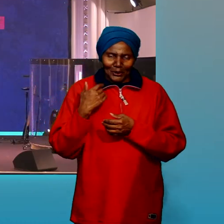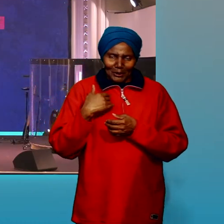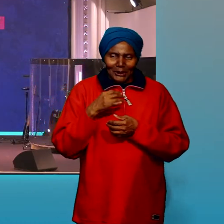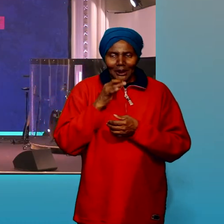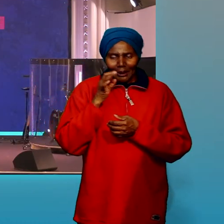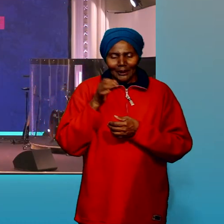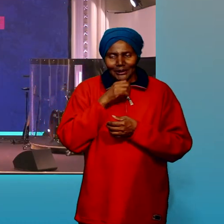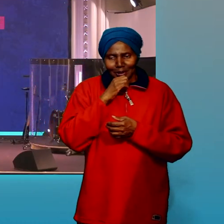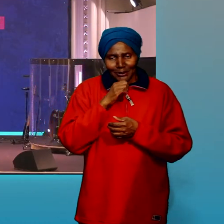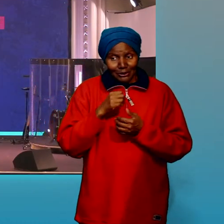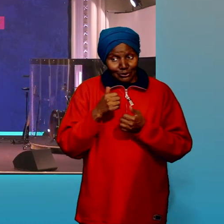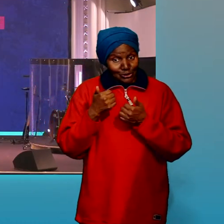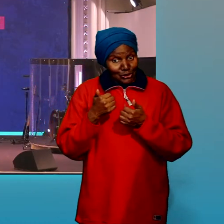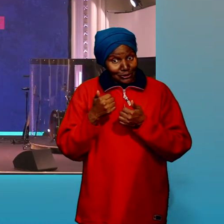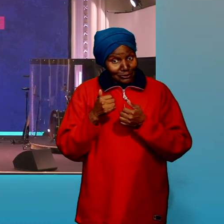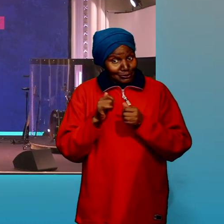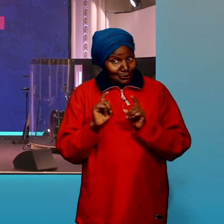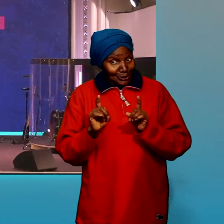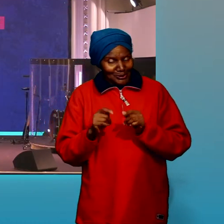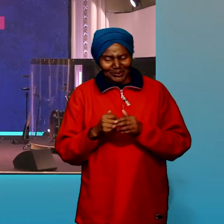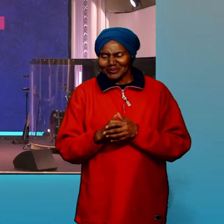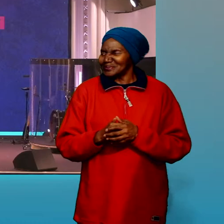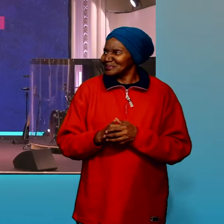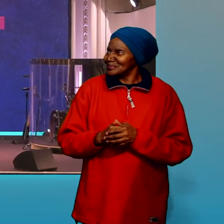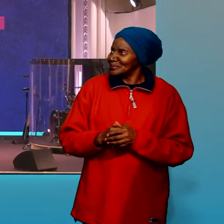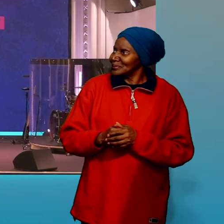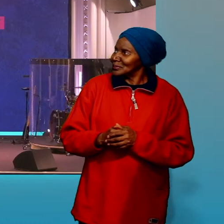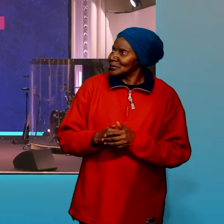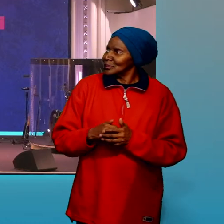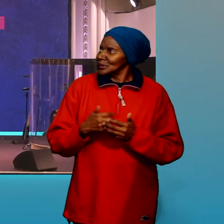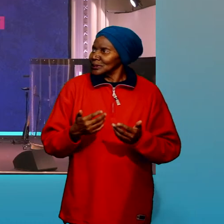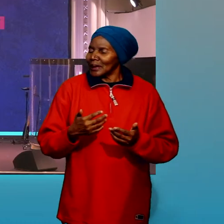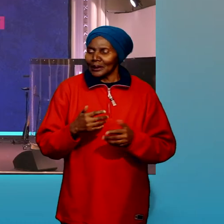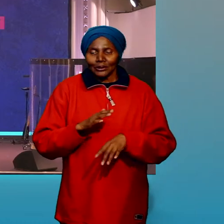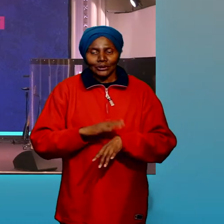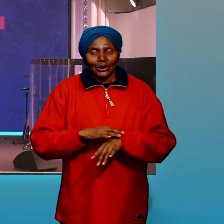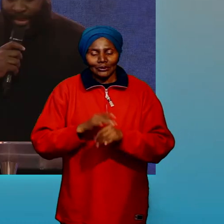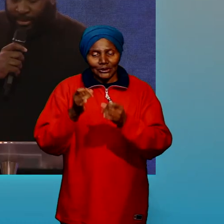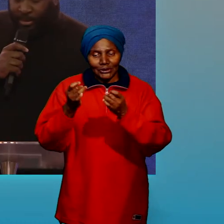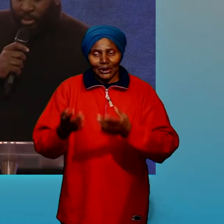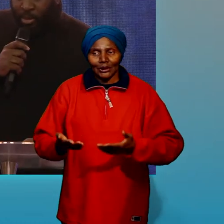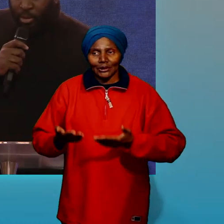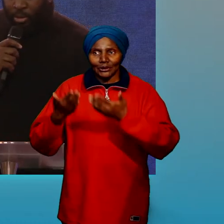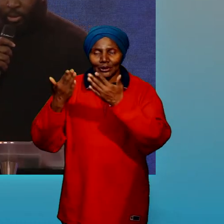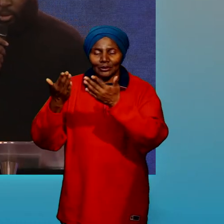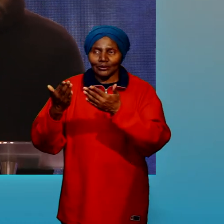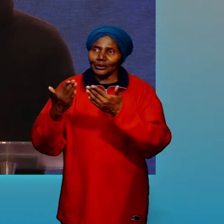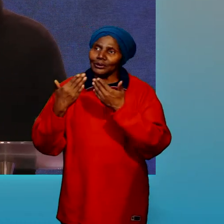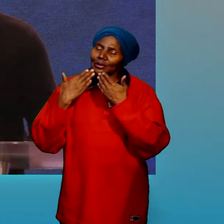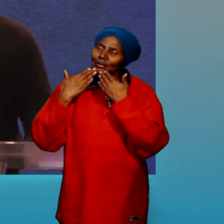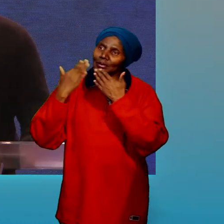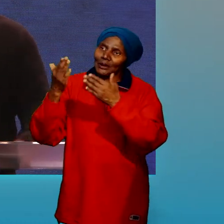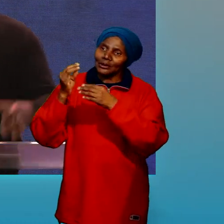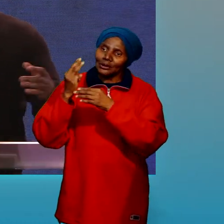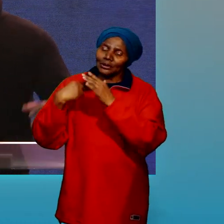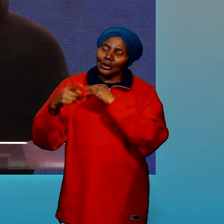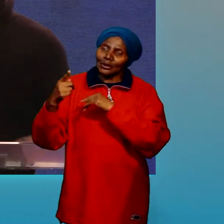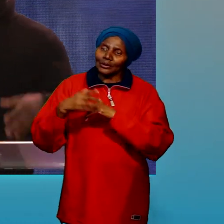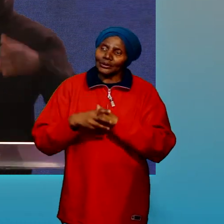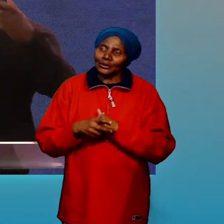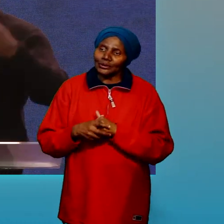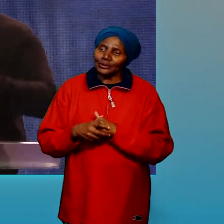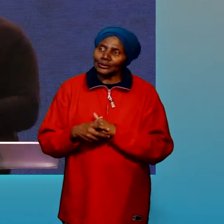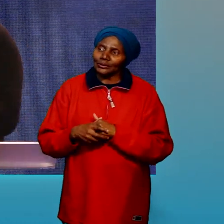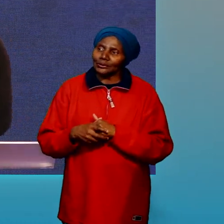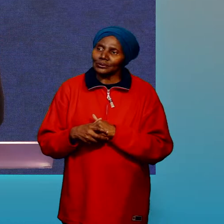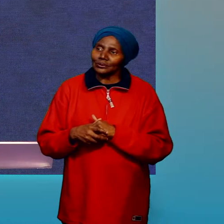going to engage really now in a time of offering and giving thanks to God. In this moment,